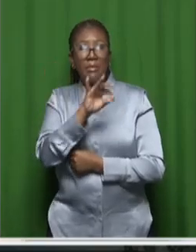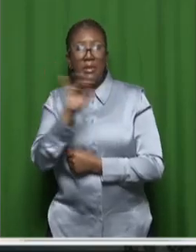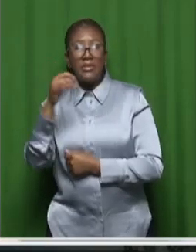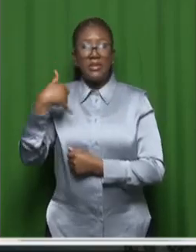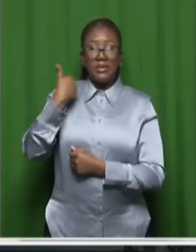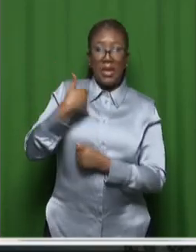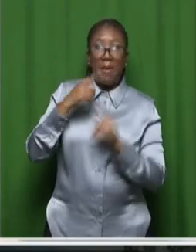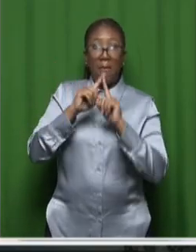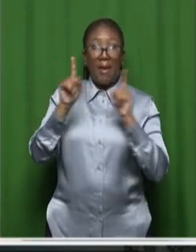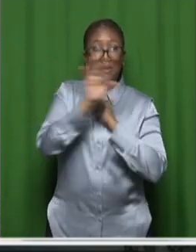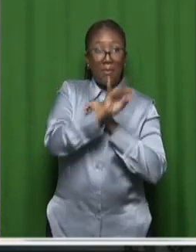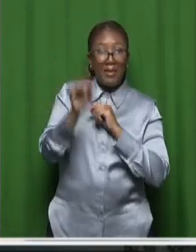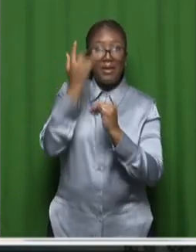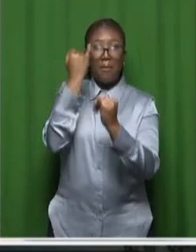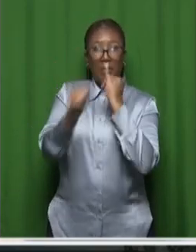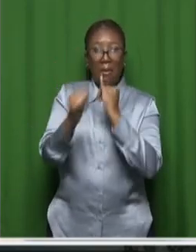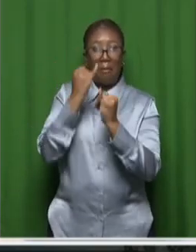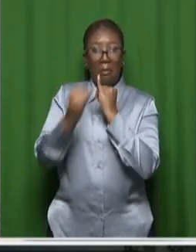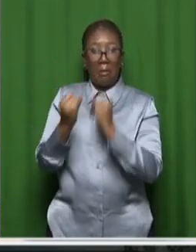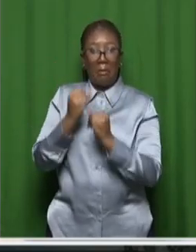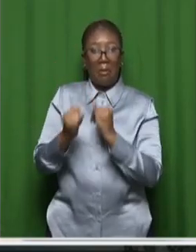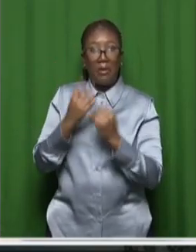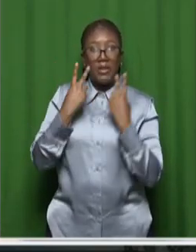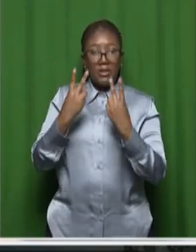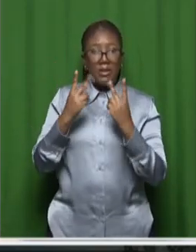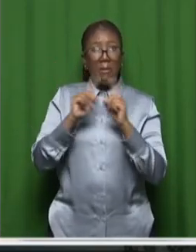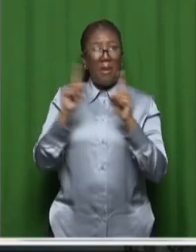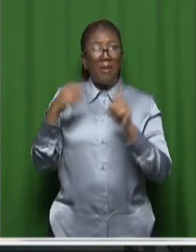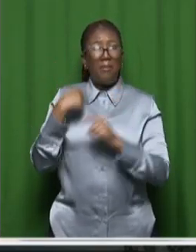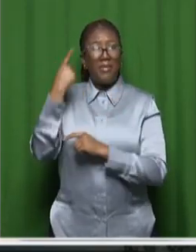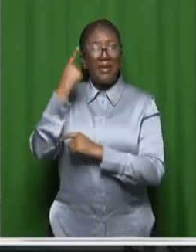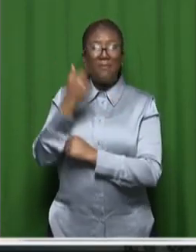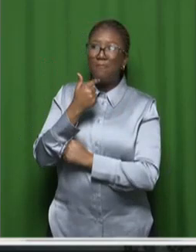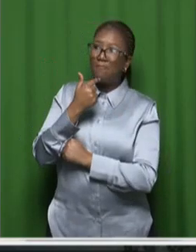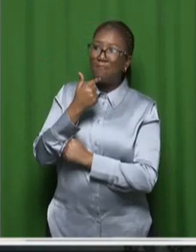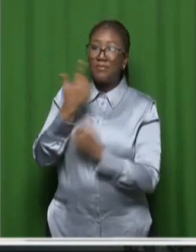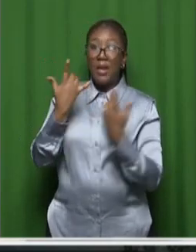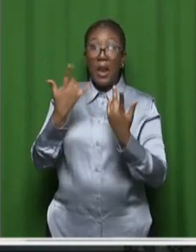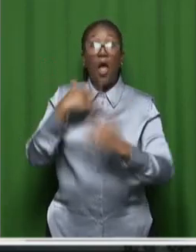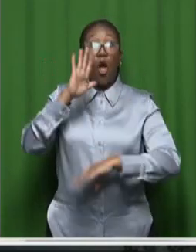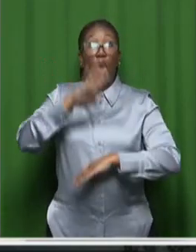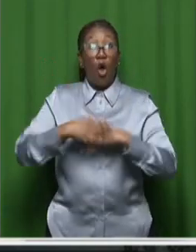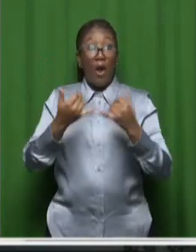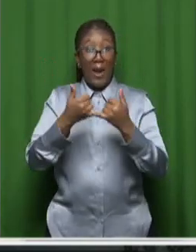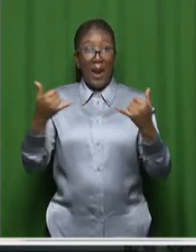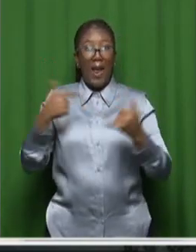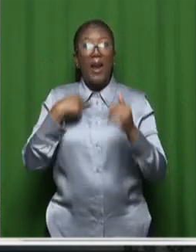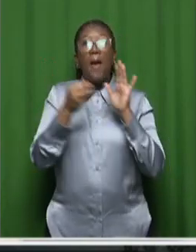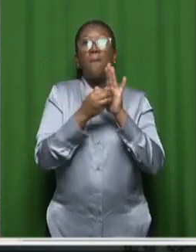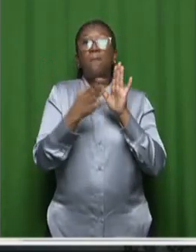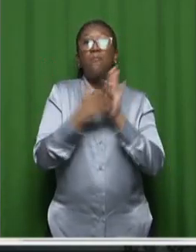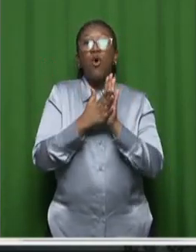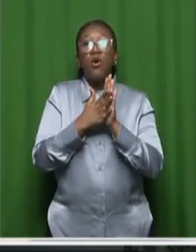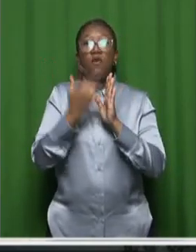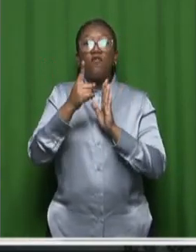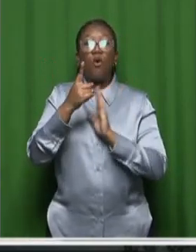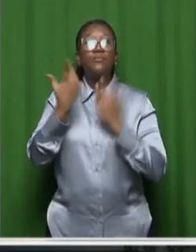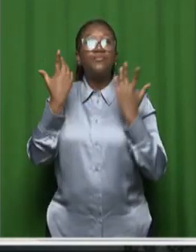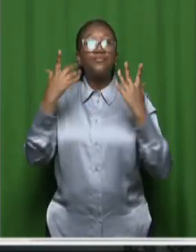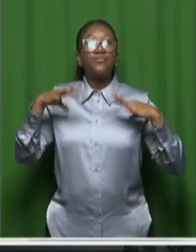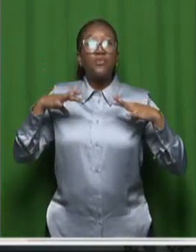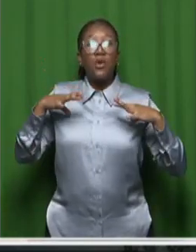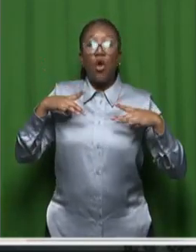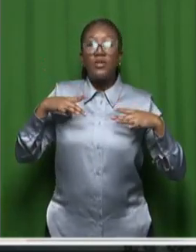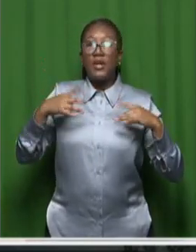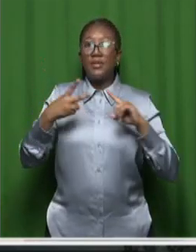domain links as well. I wonder, when you're booking online, what should travelers be looking out